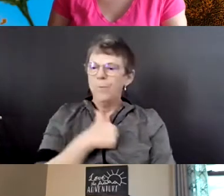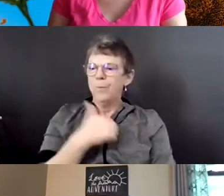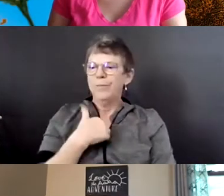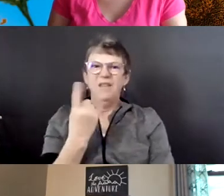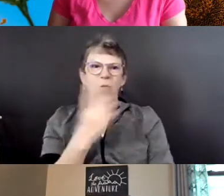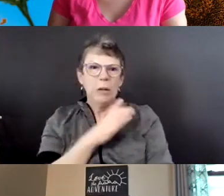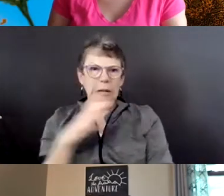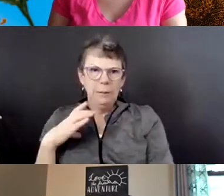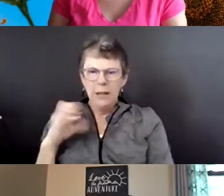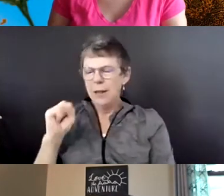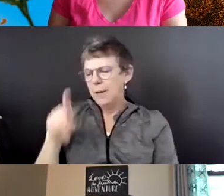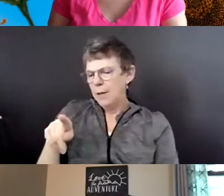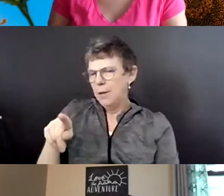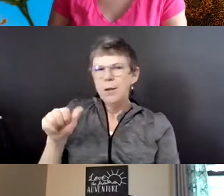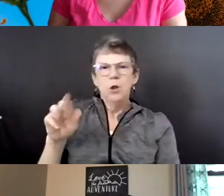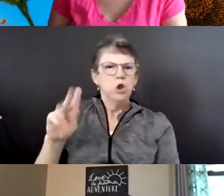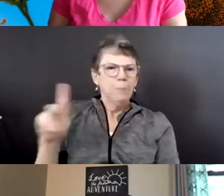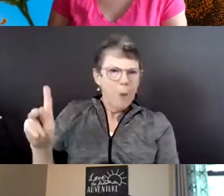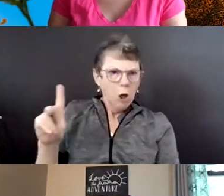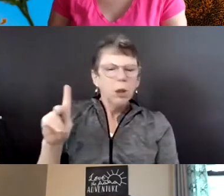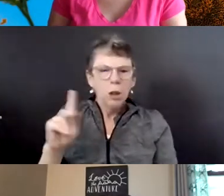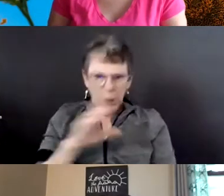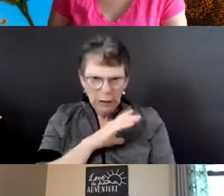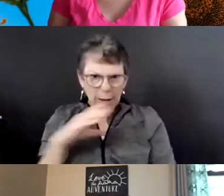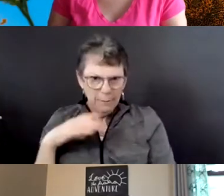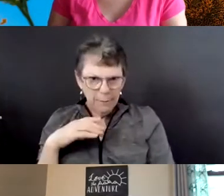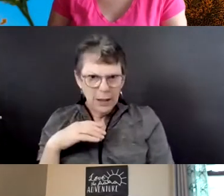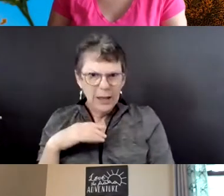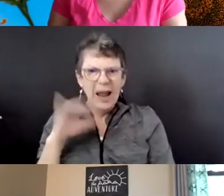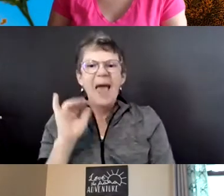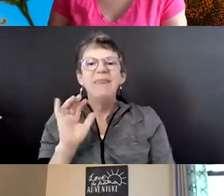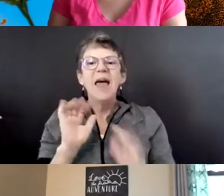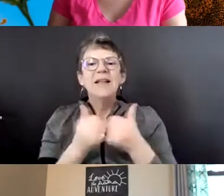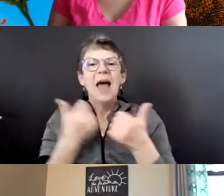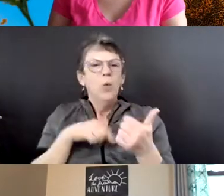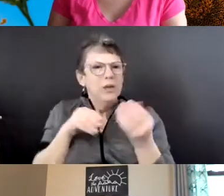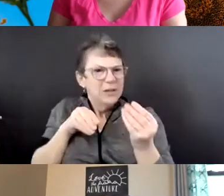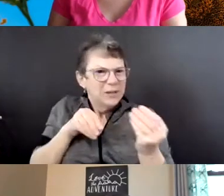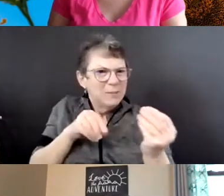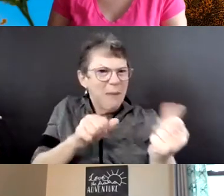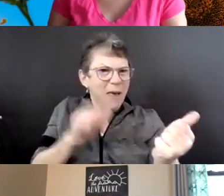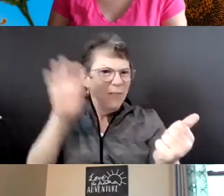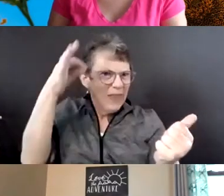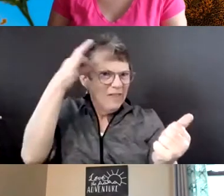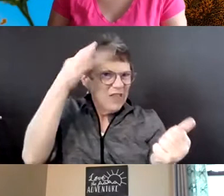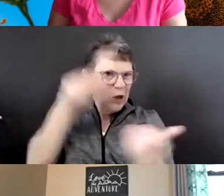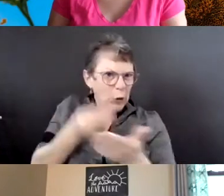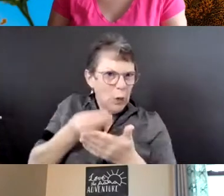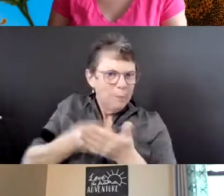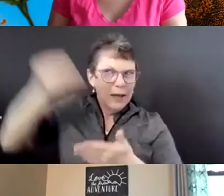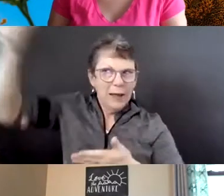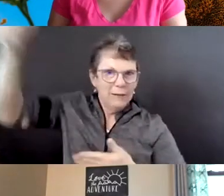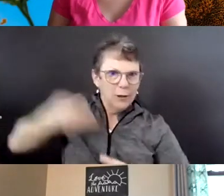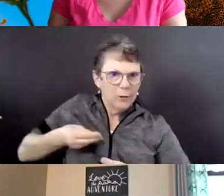SPARK committee, that is in charge of how we spend the federal relief money. I think we should take a look at a